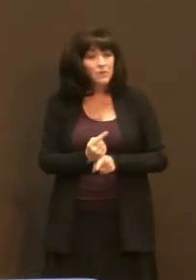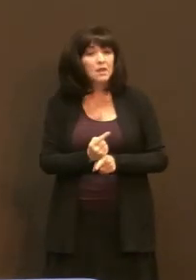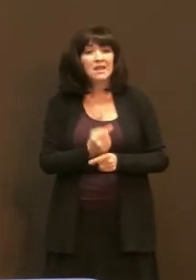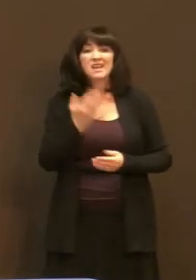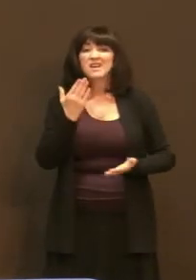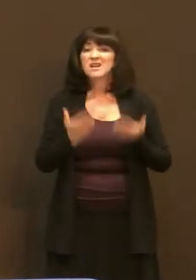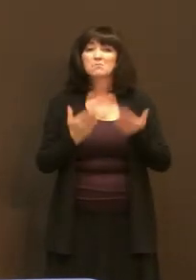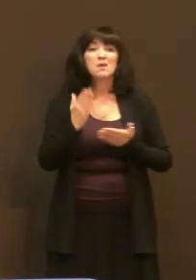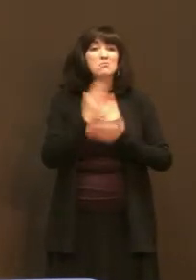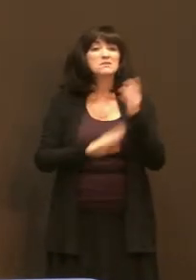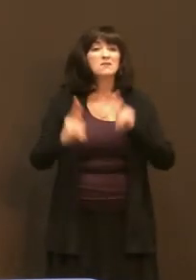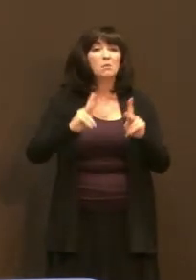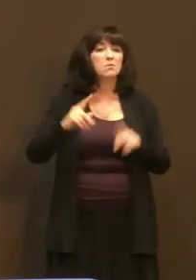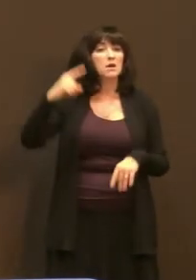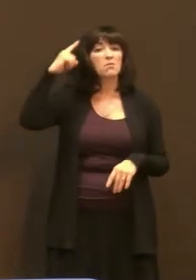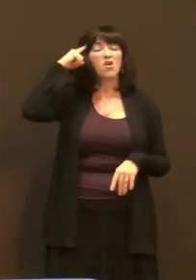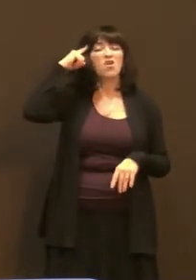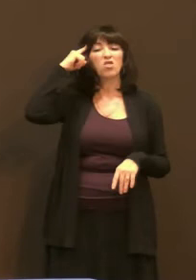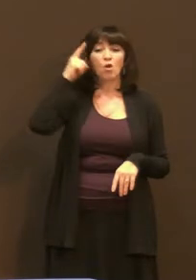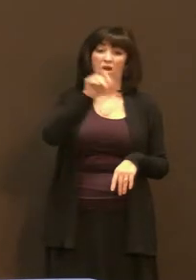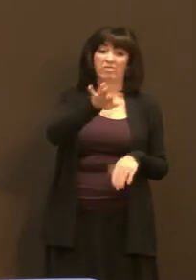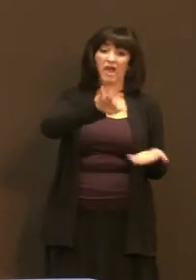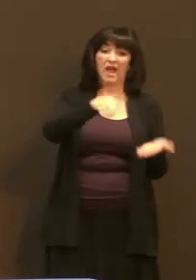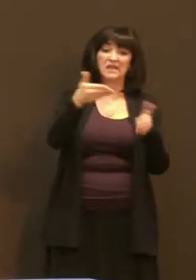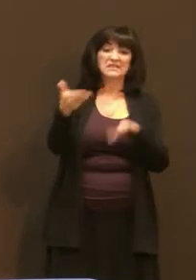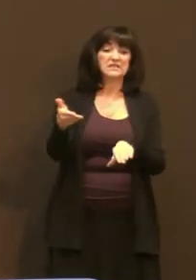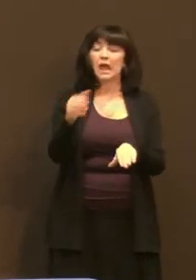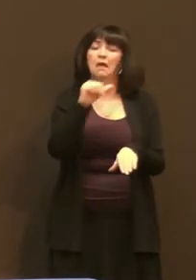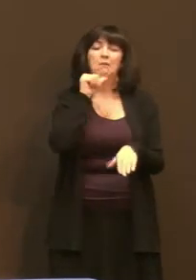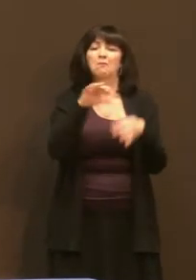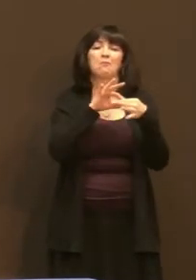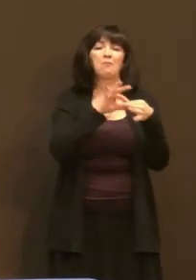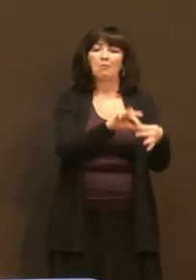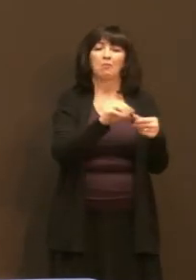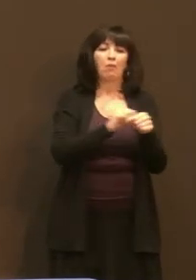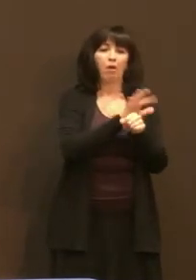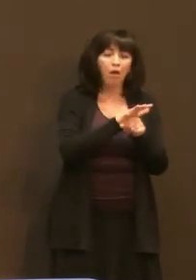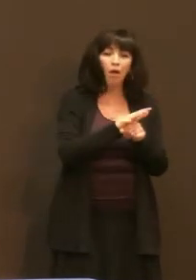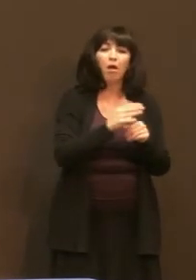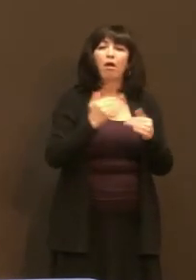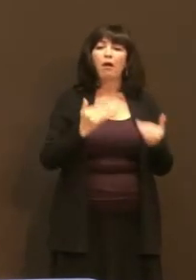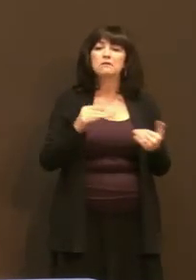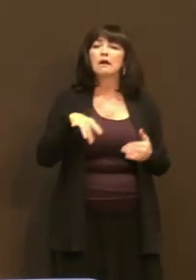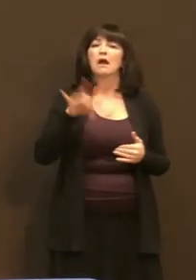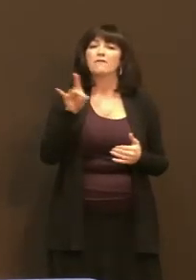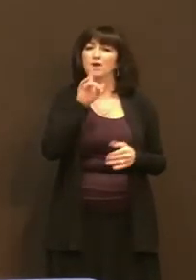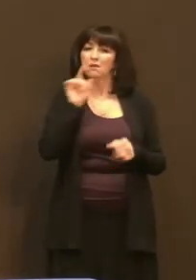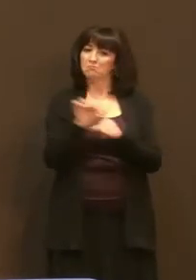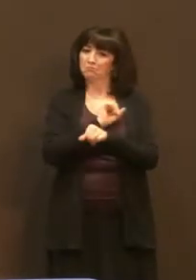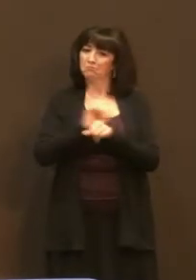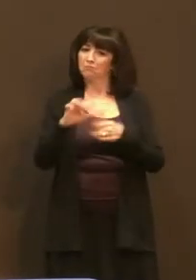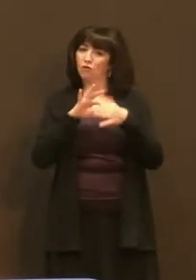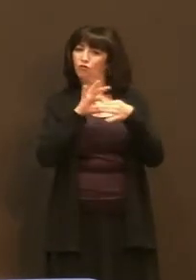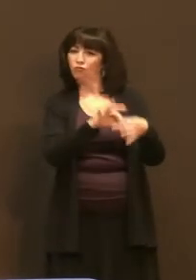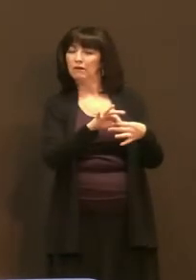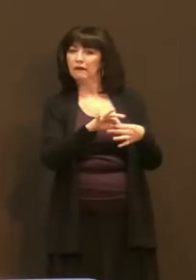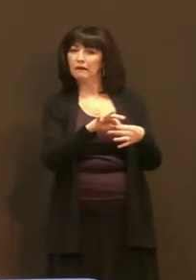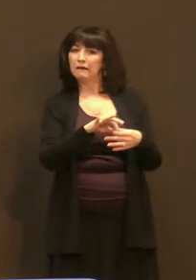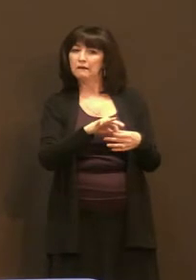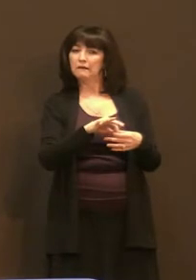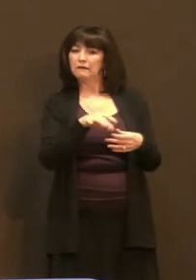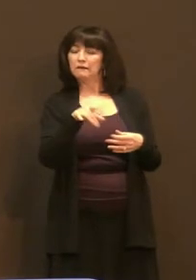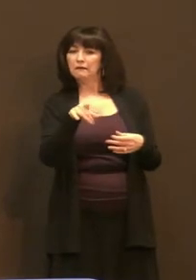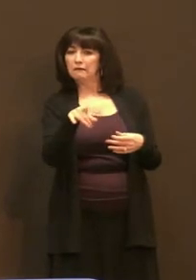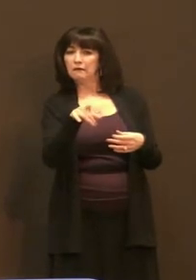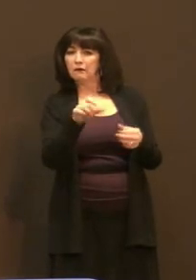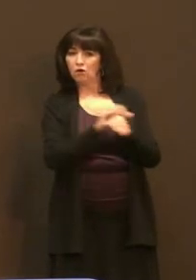wasn't related to the coronavirus, a death actually being related to the coronavirus? Yeah, so as